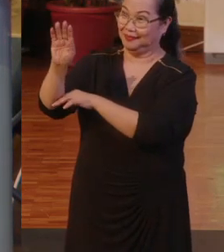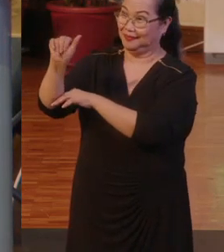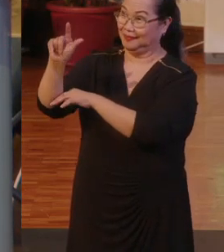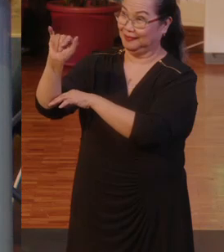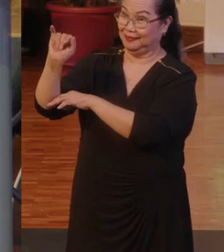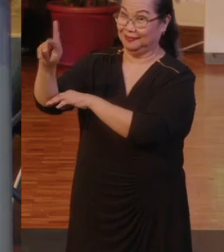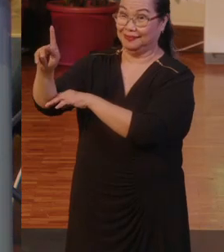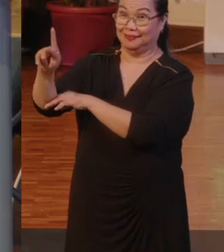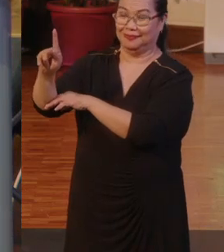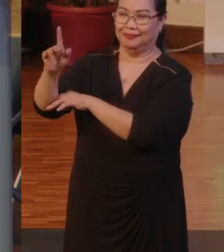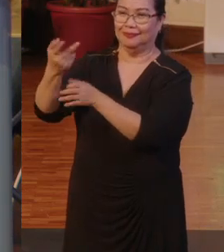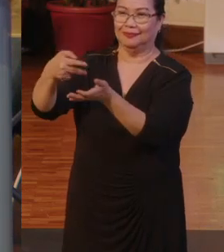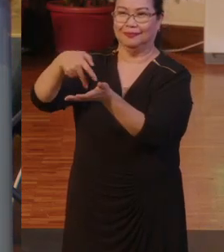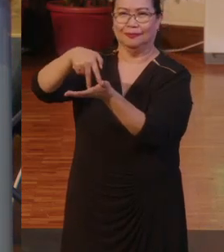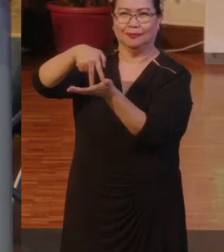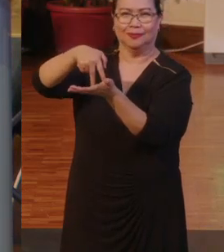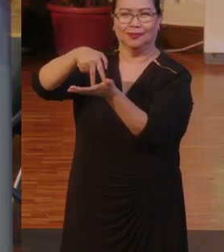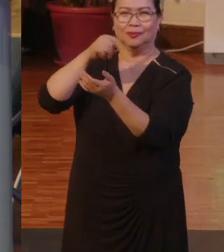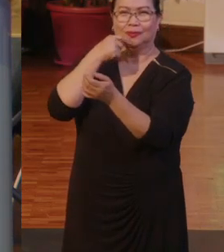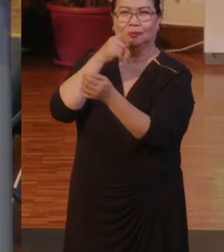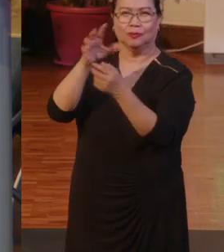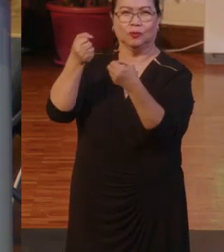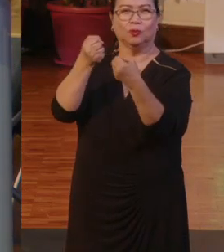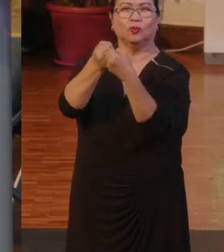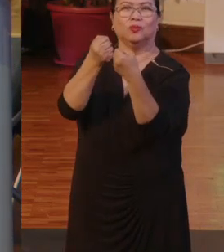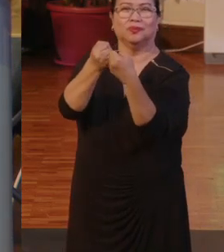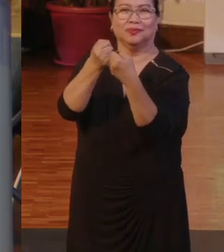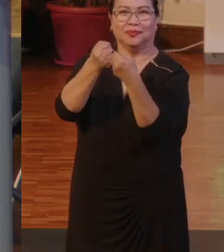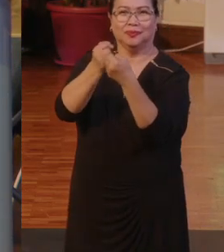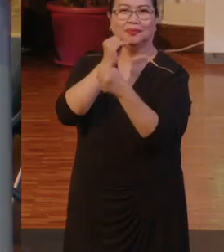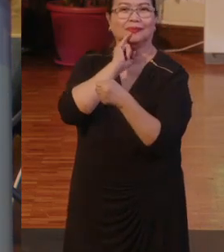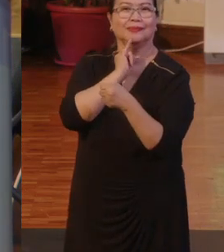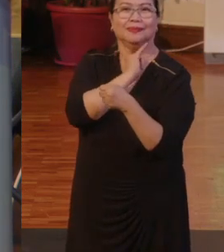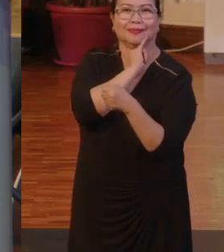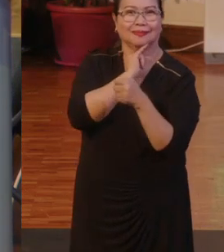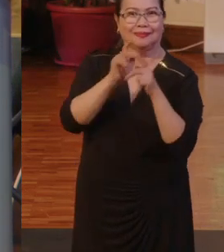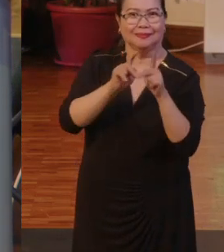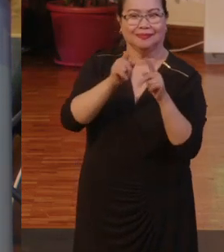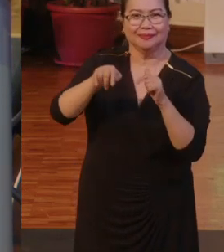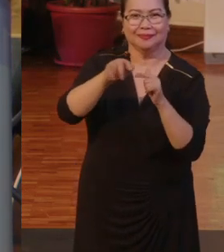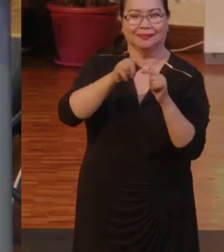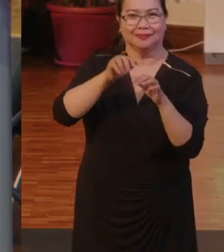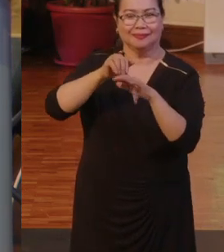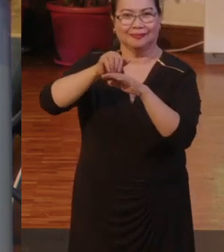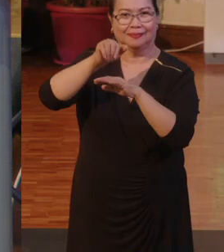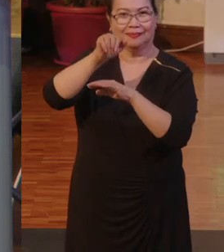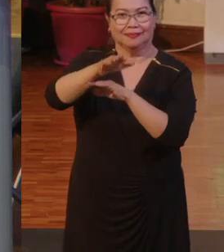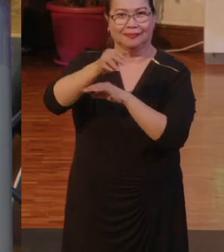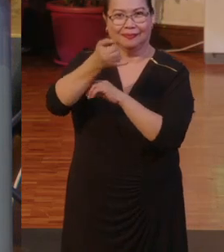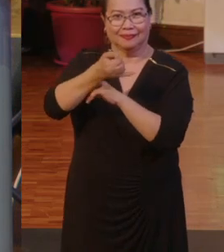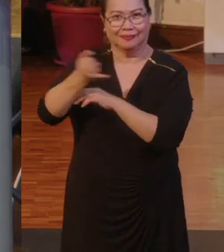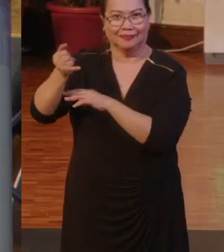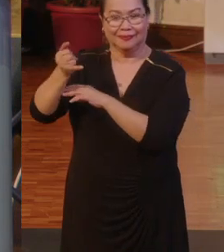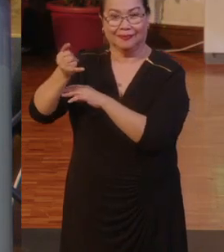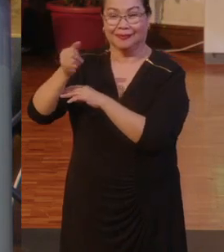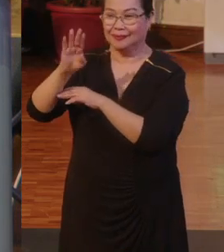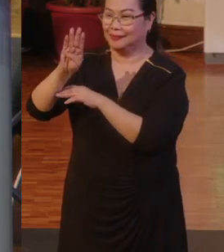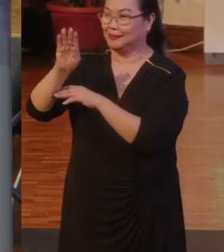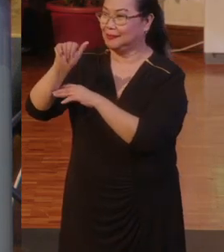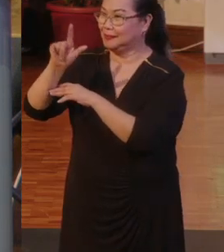of Moab, arose and fought against Israel. And he sent and invited Balaam, the son